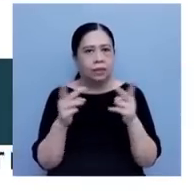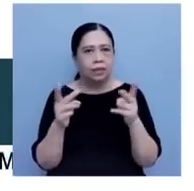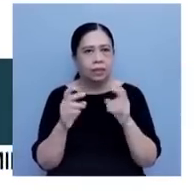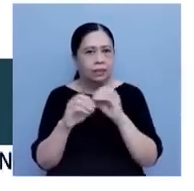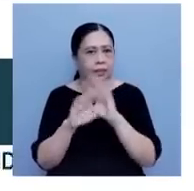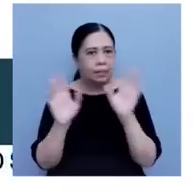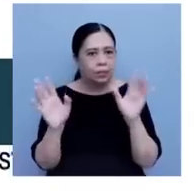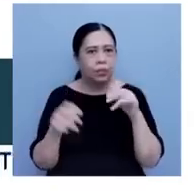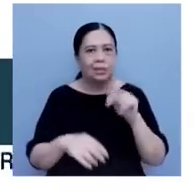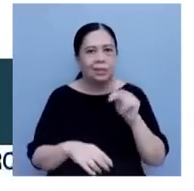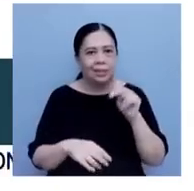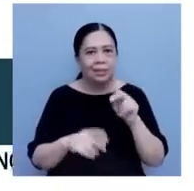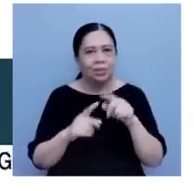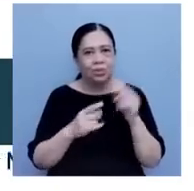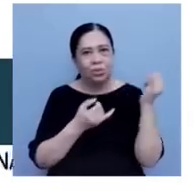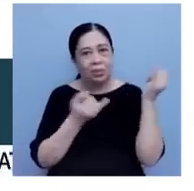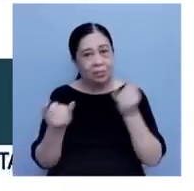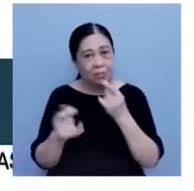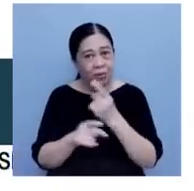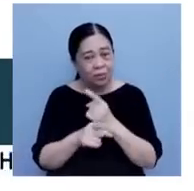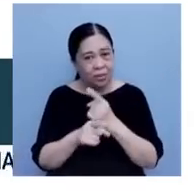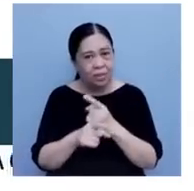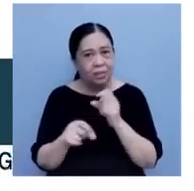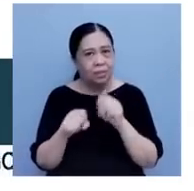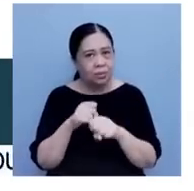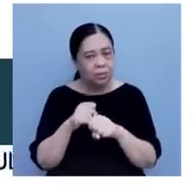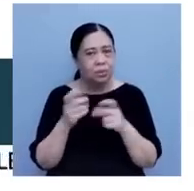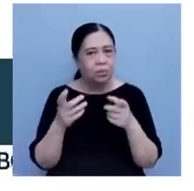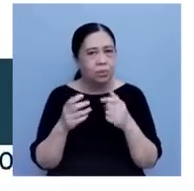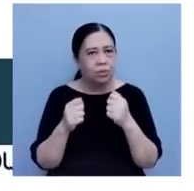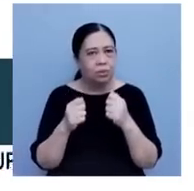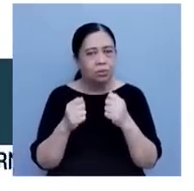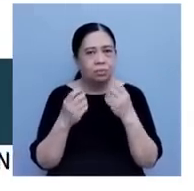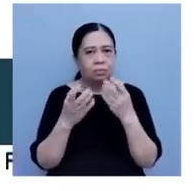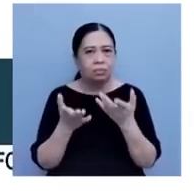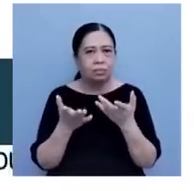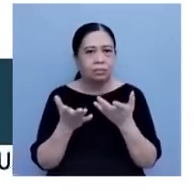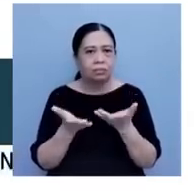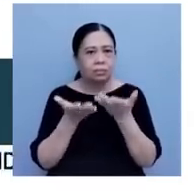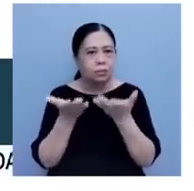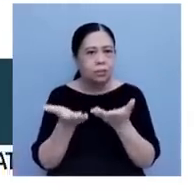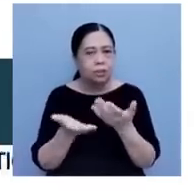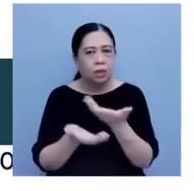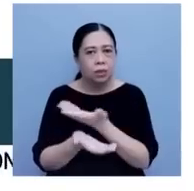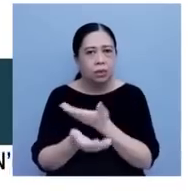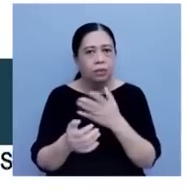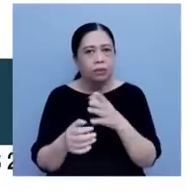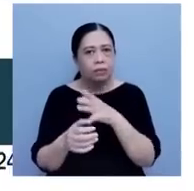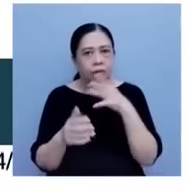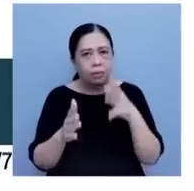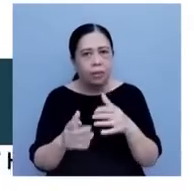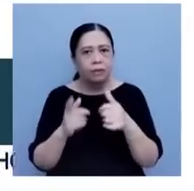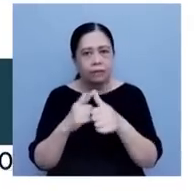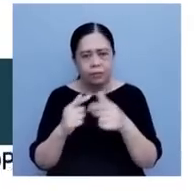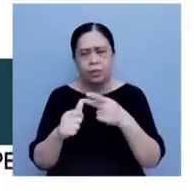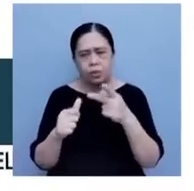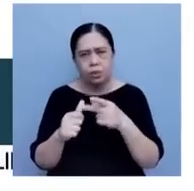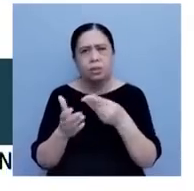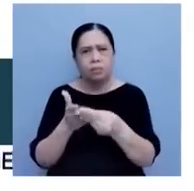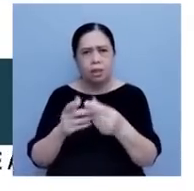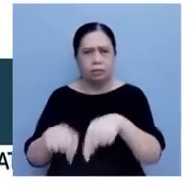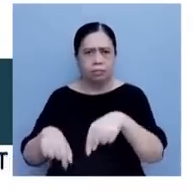we would need to import, right? So just to assuage our farmers, of course, uunahin natin bilhin